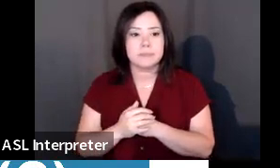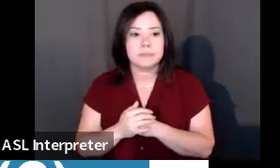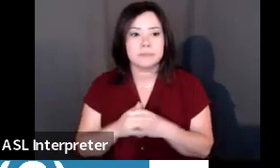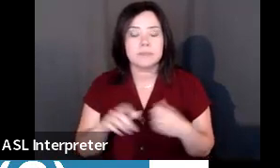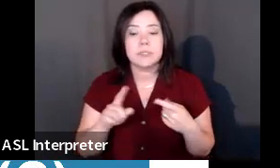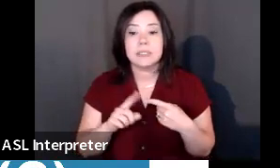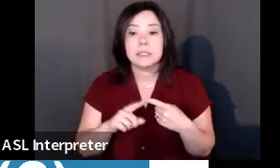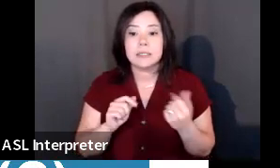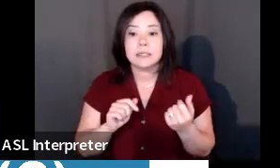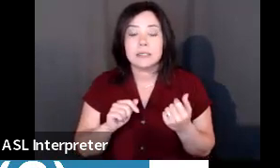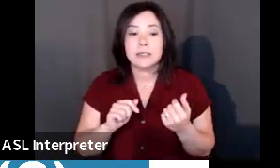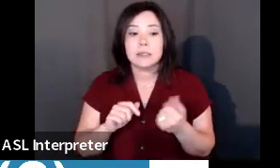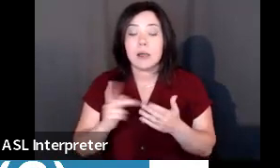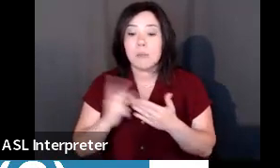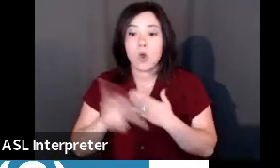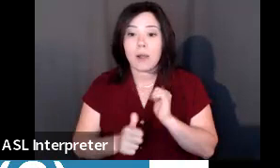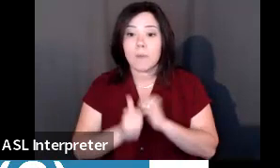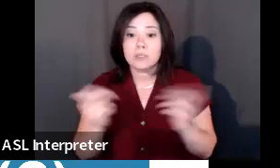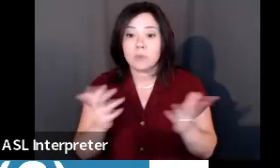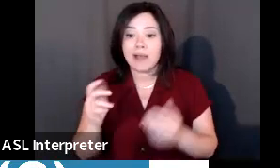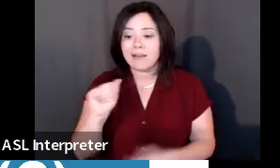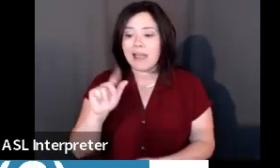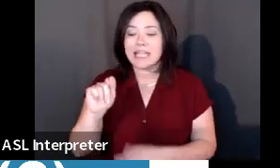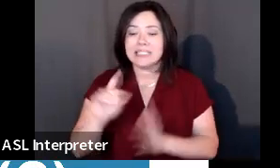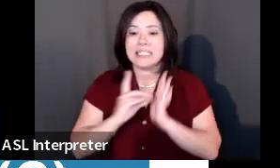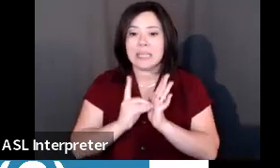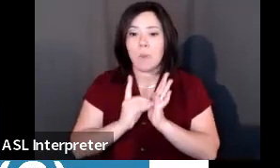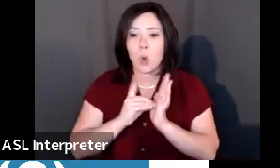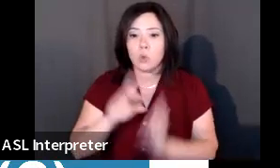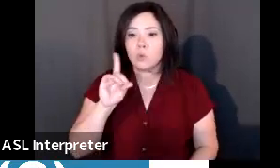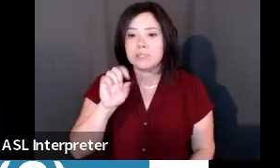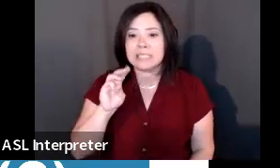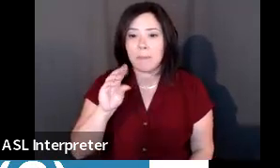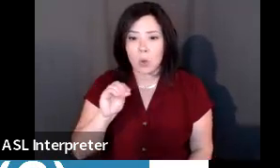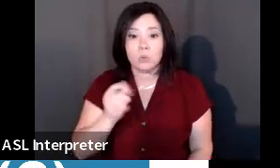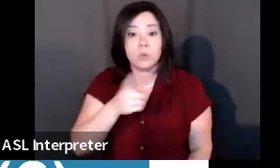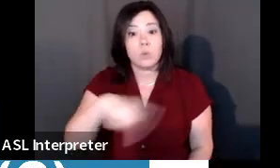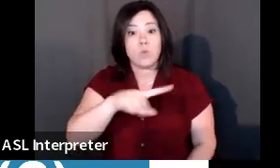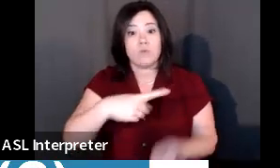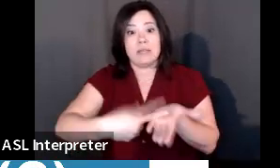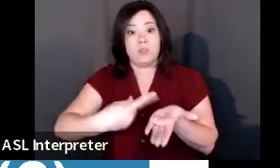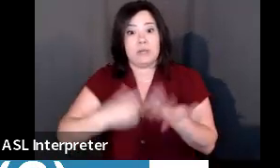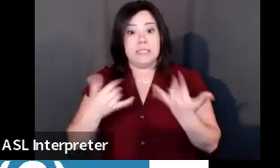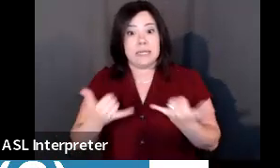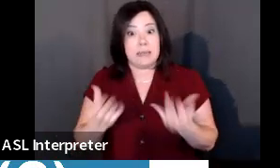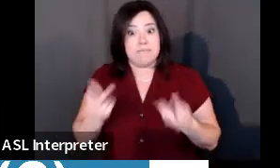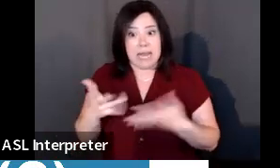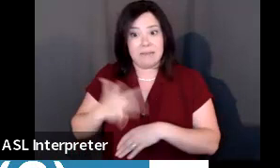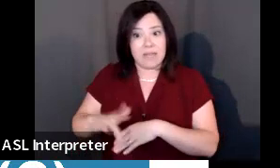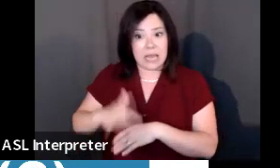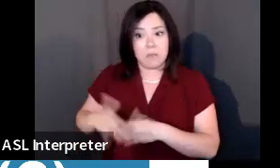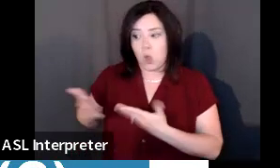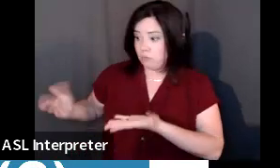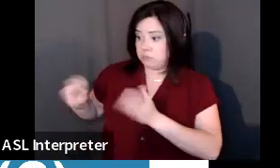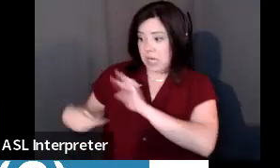The biggest part of our program is the AT demos. So the things that we talk about today, many of the things we have available for